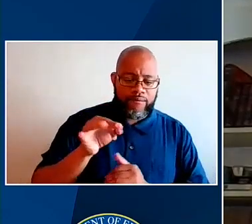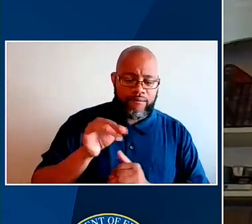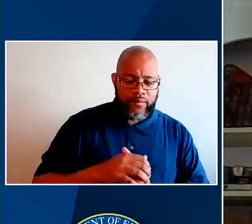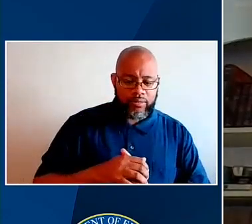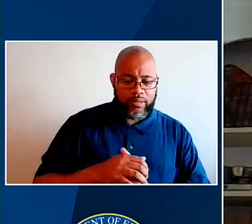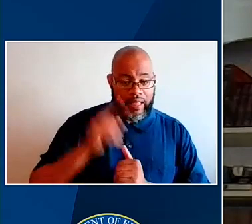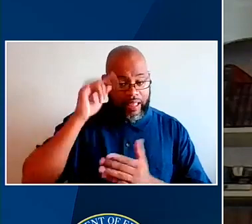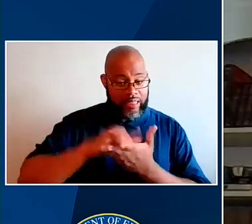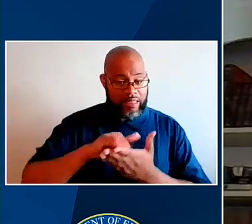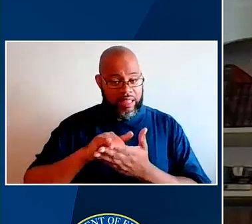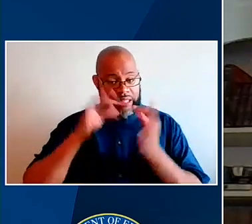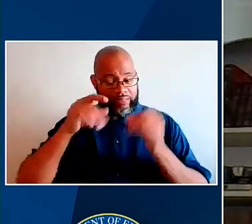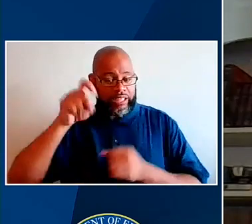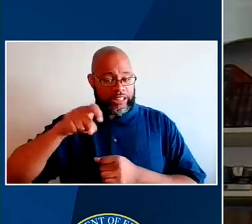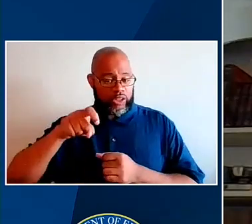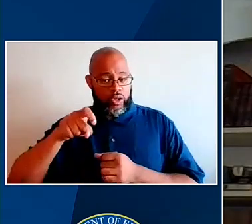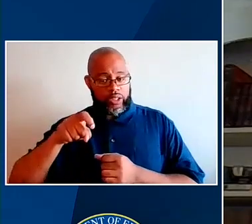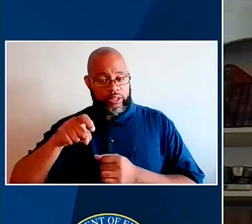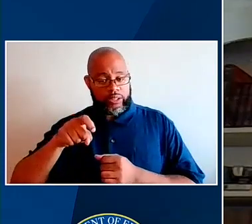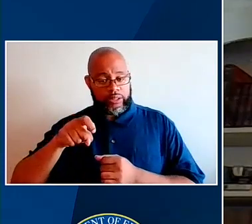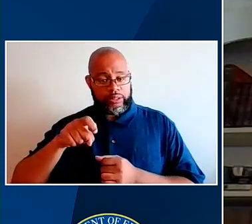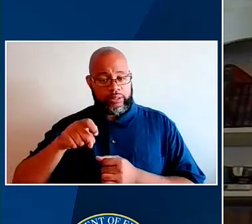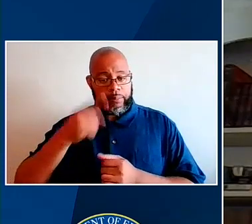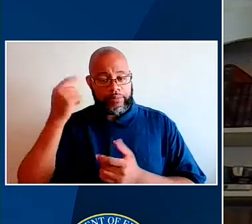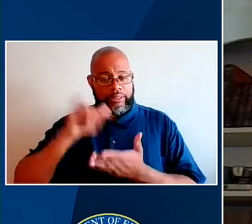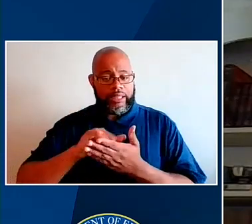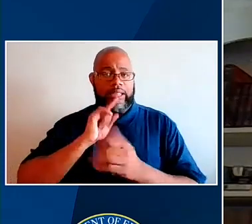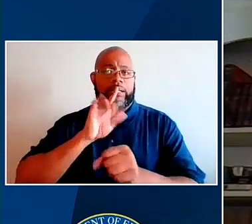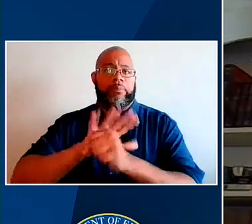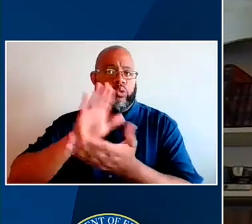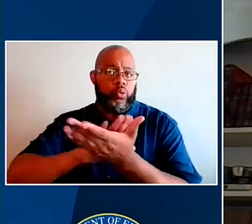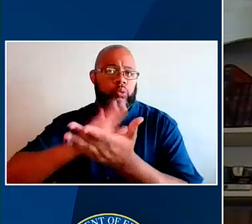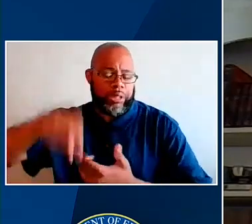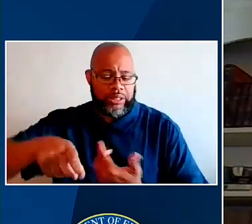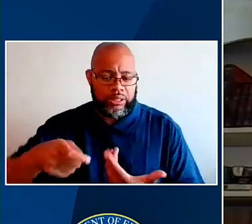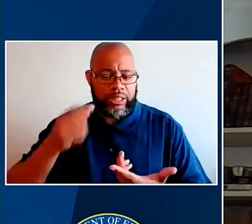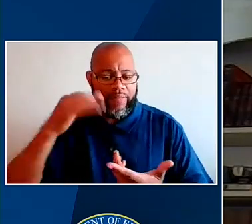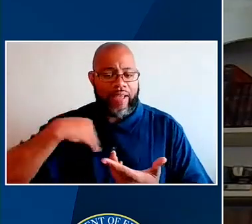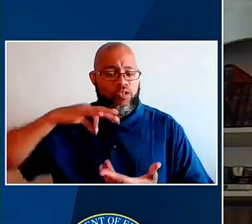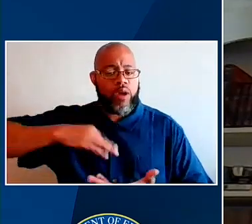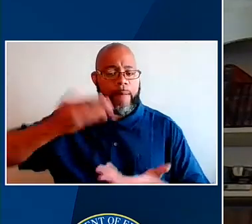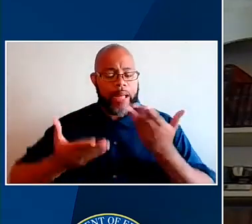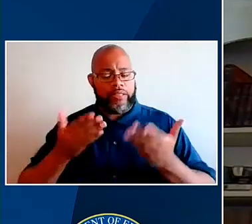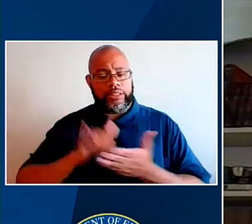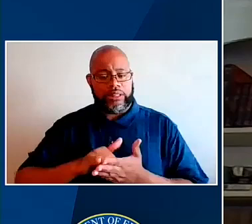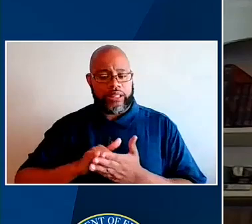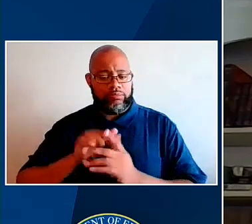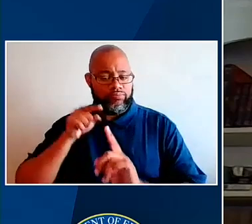is absolutely necessary, because it obligates schools to if there's a credit balance that's going to be